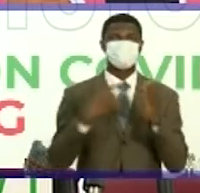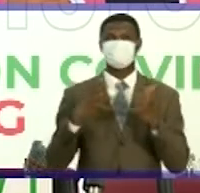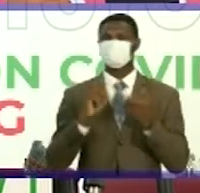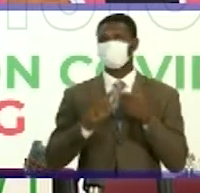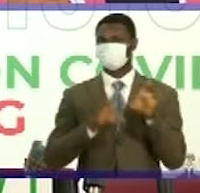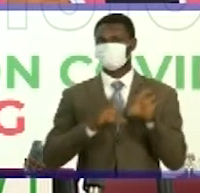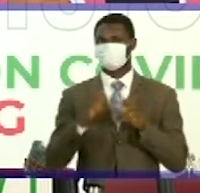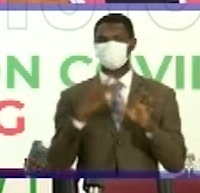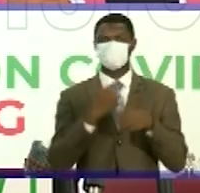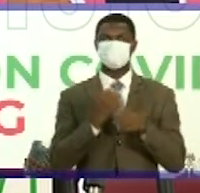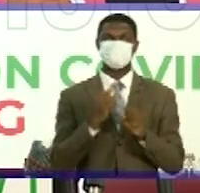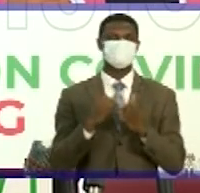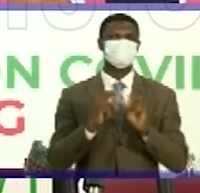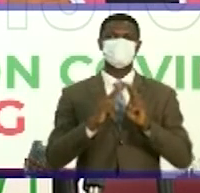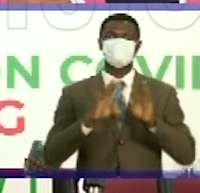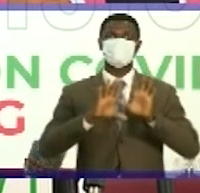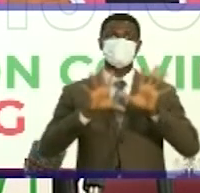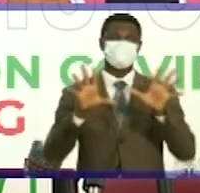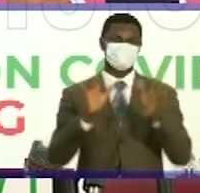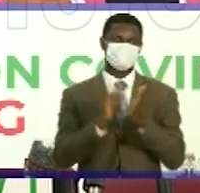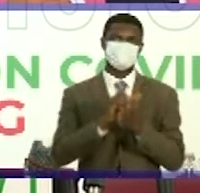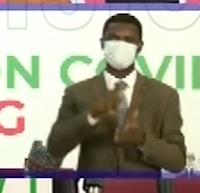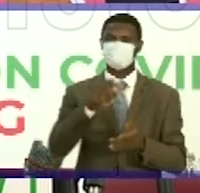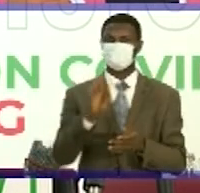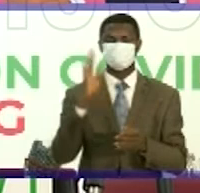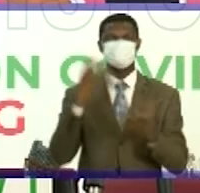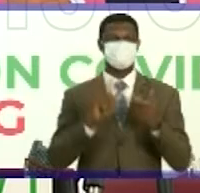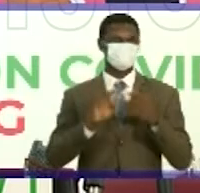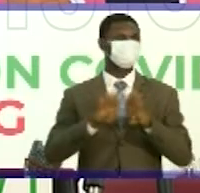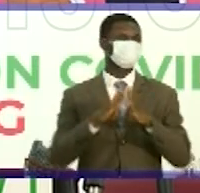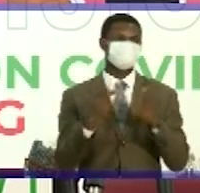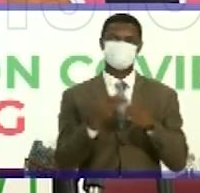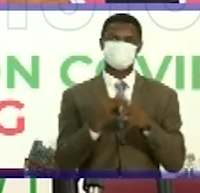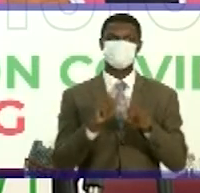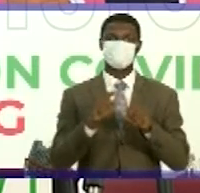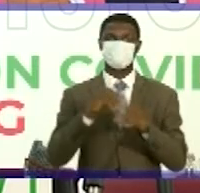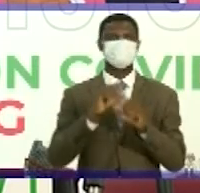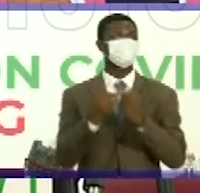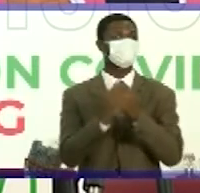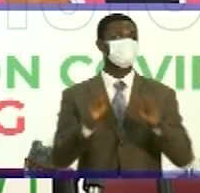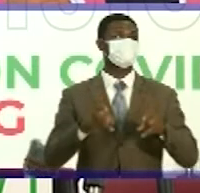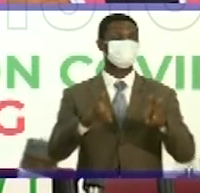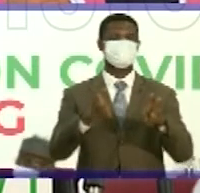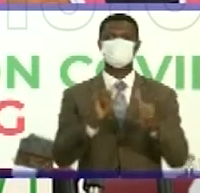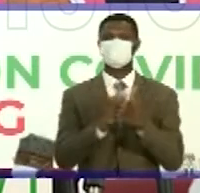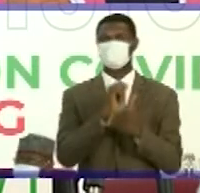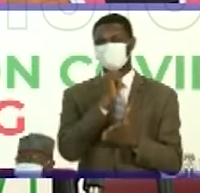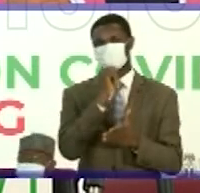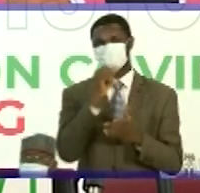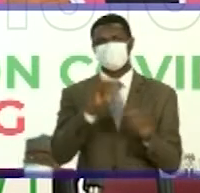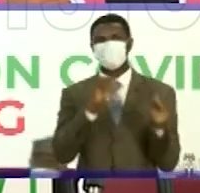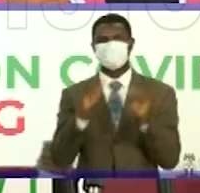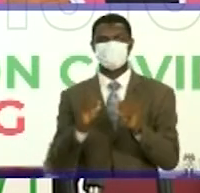clear at the PTF, is we want to open as soon as possible, but in a safe manner that does not put at